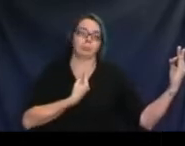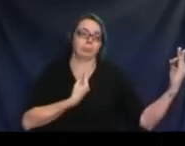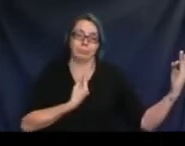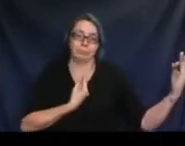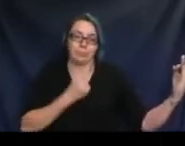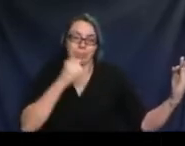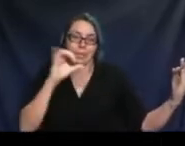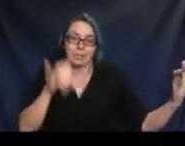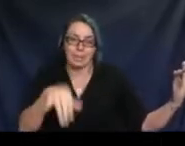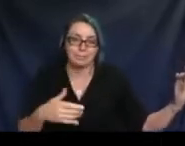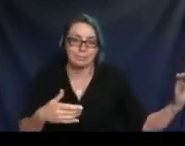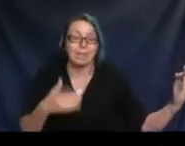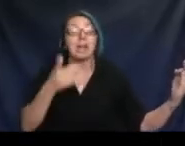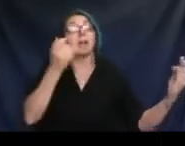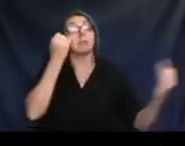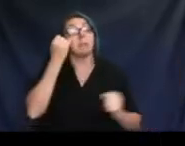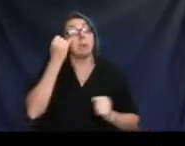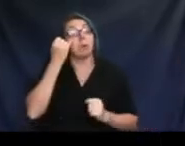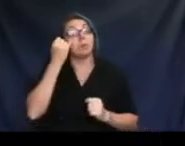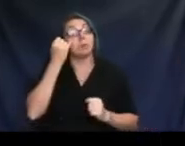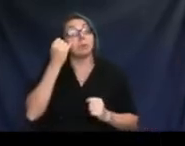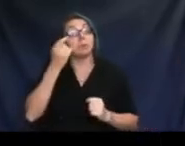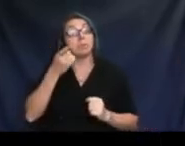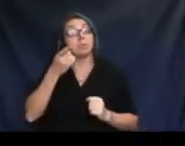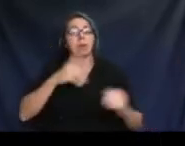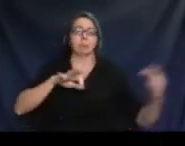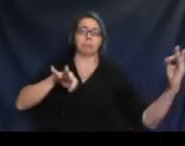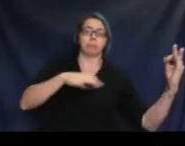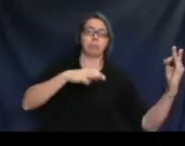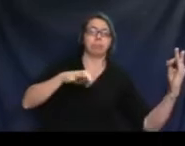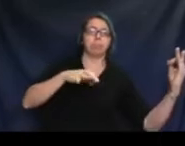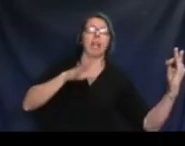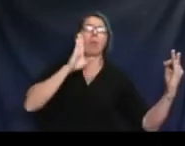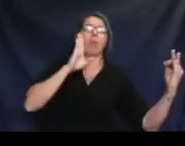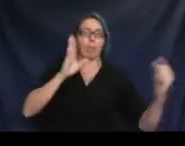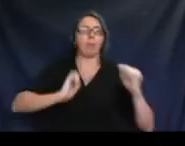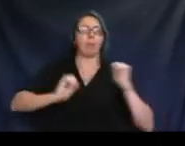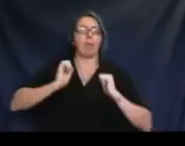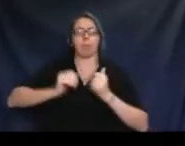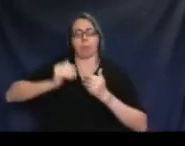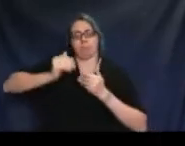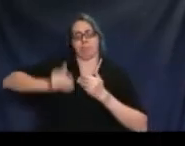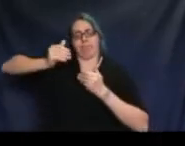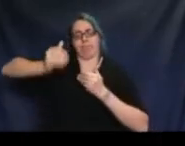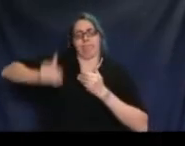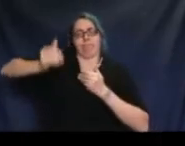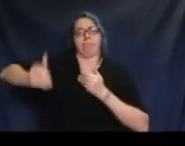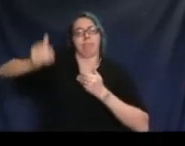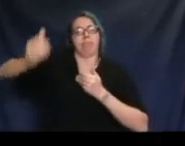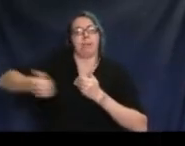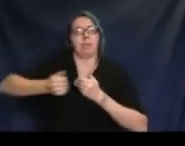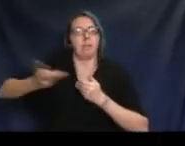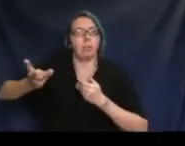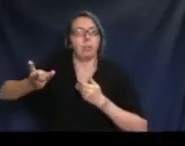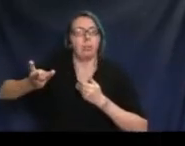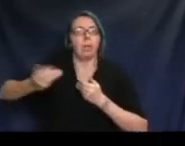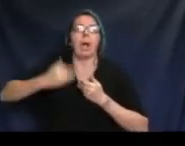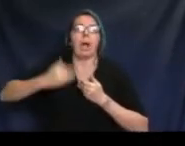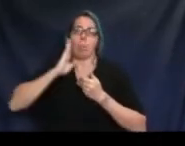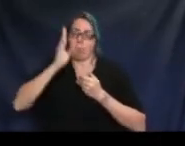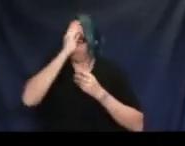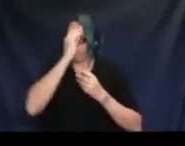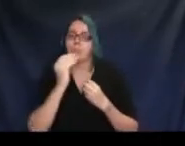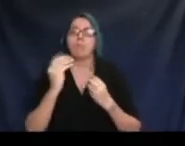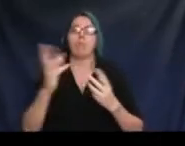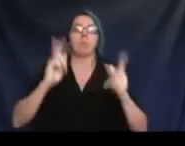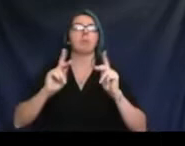proposal that is a series of performances and you intend to let people know that you're going to put on these performances, and your intention is to